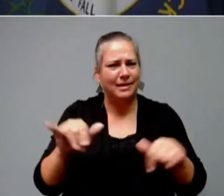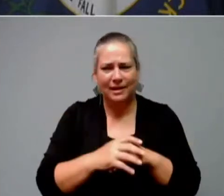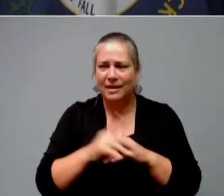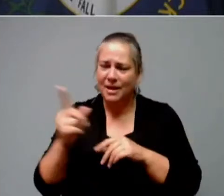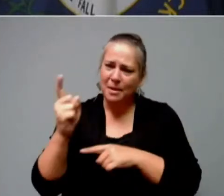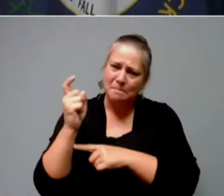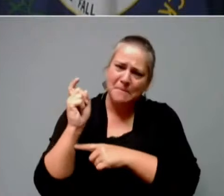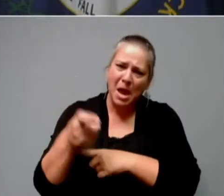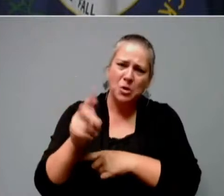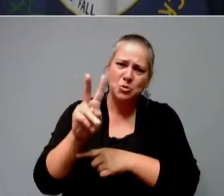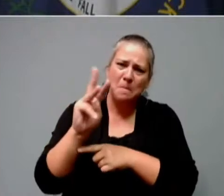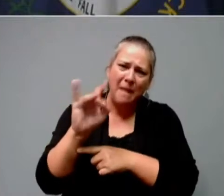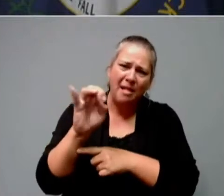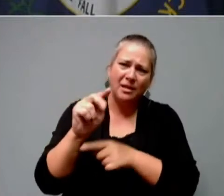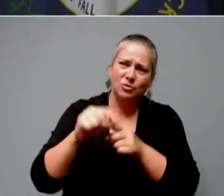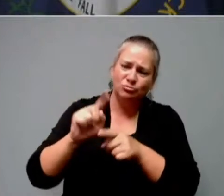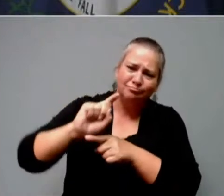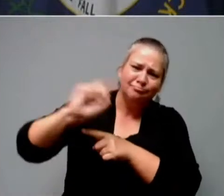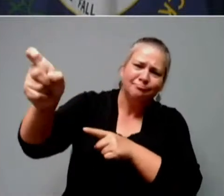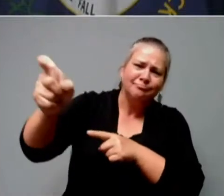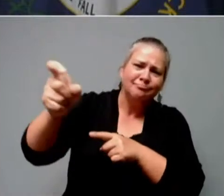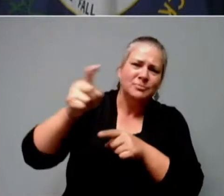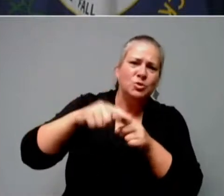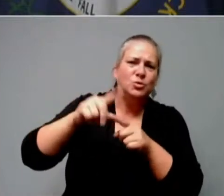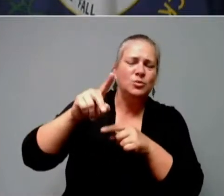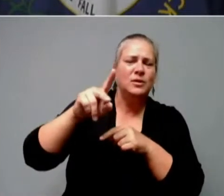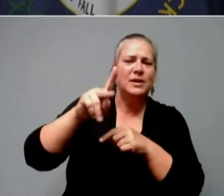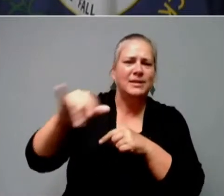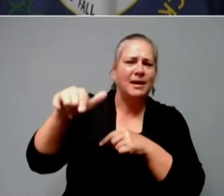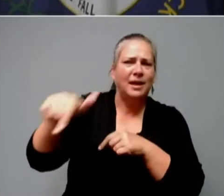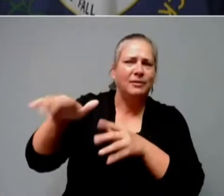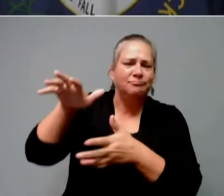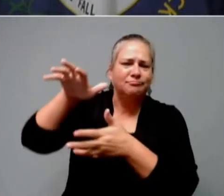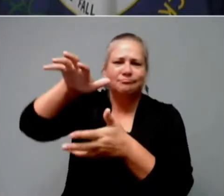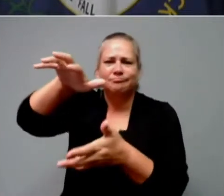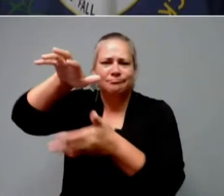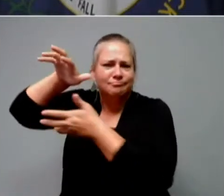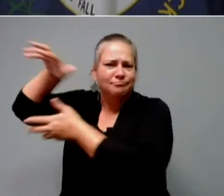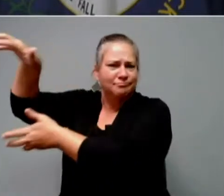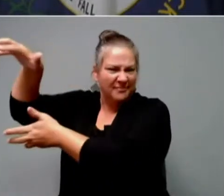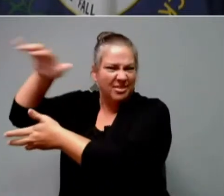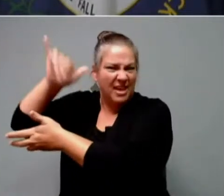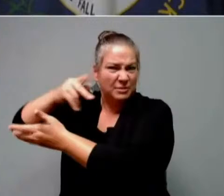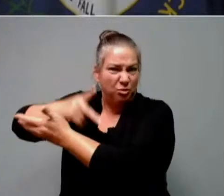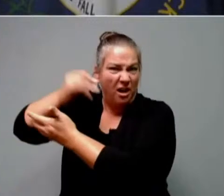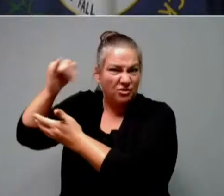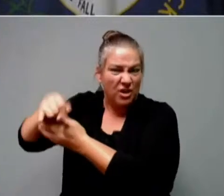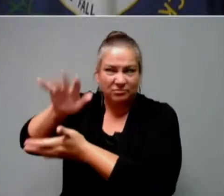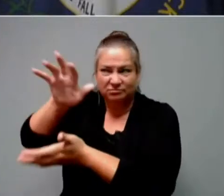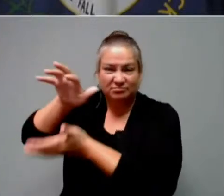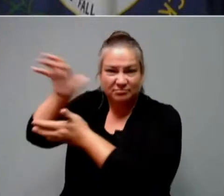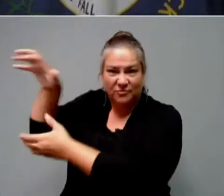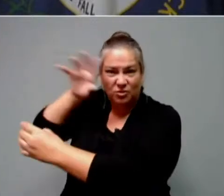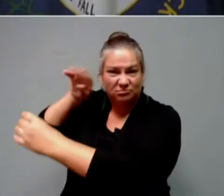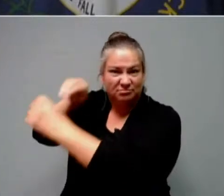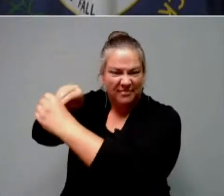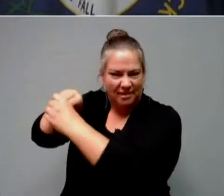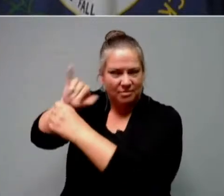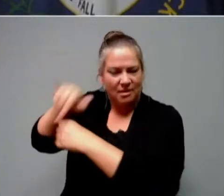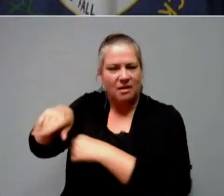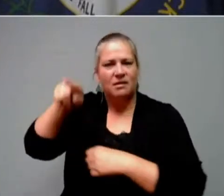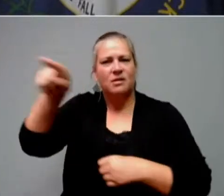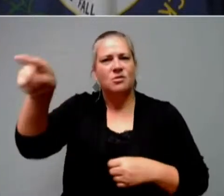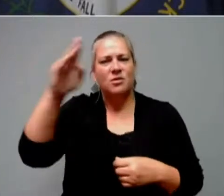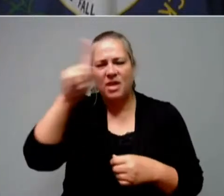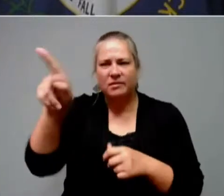PPE stockpile last September as part of Project Apollo, their ambitious program that brings together top engineers and members of the